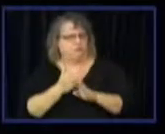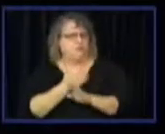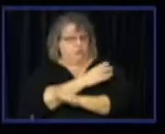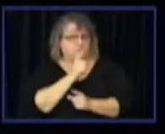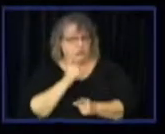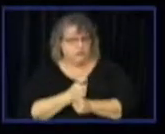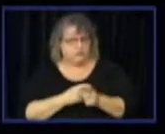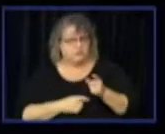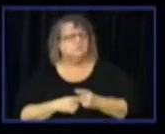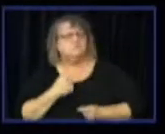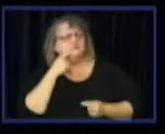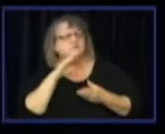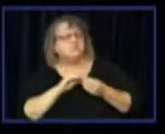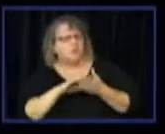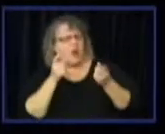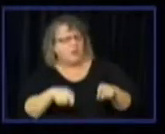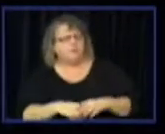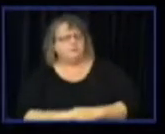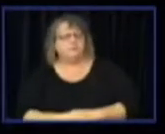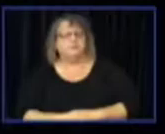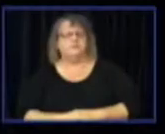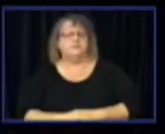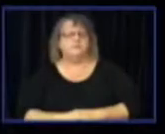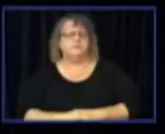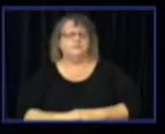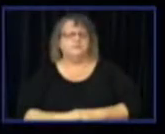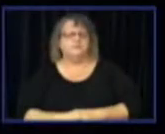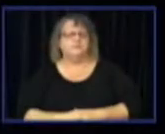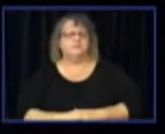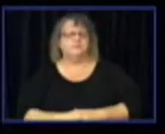that. Tell us what happened.